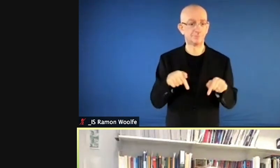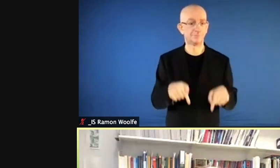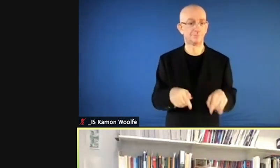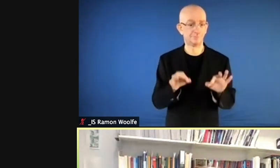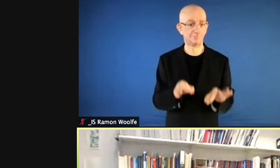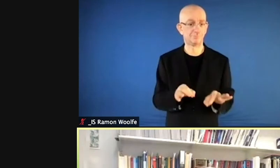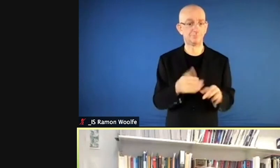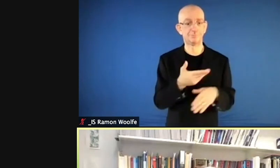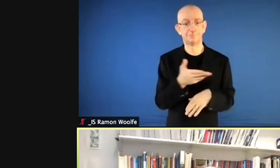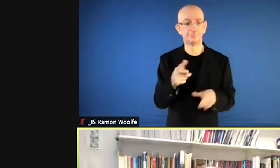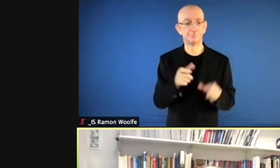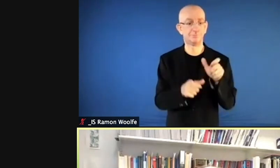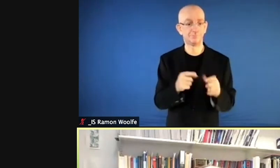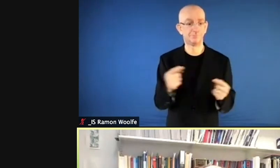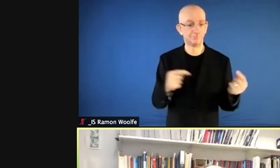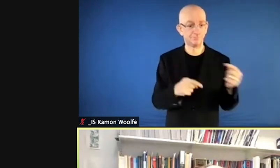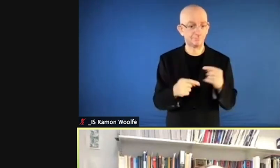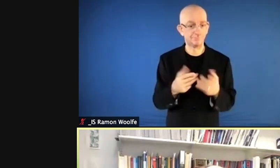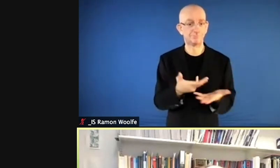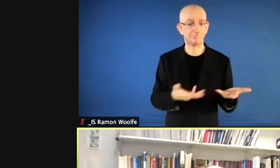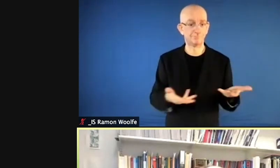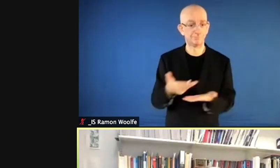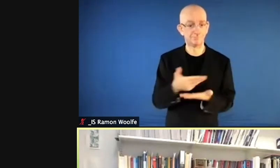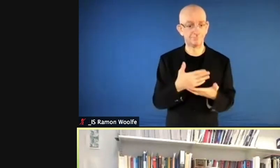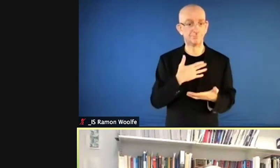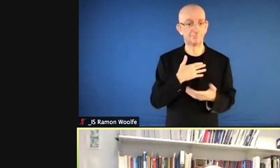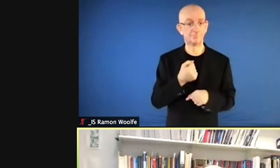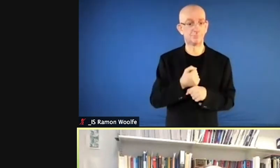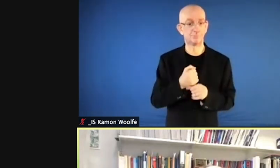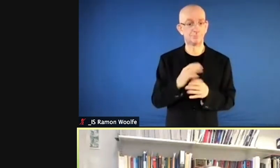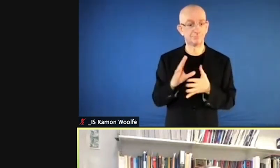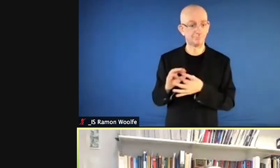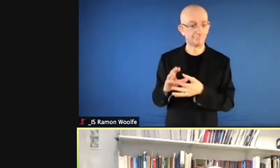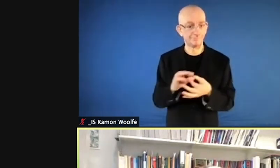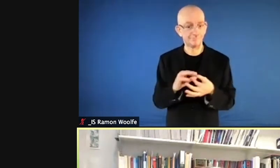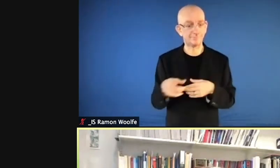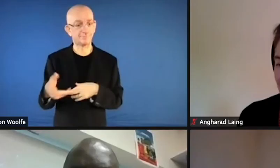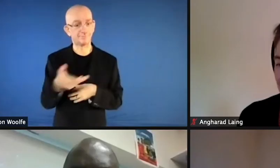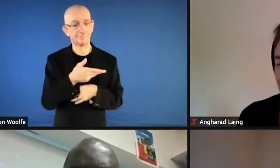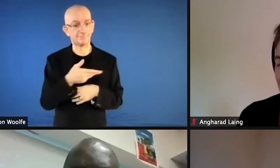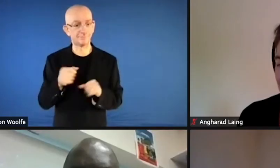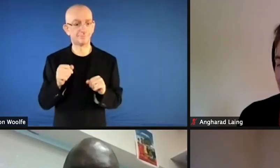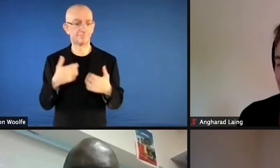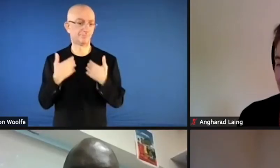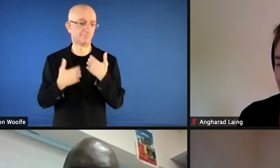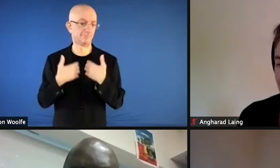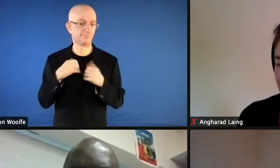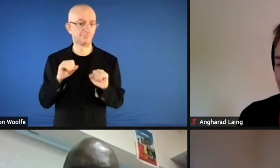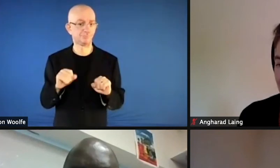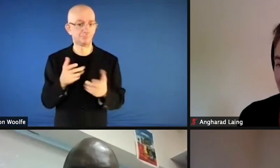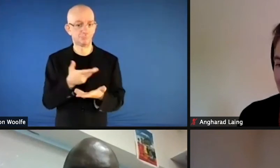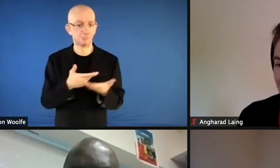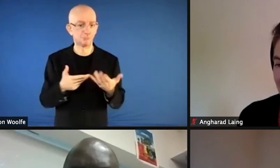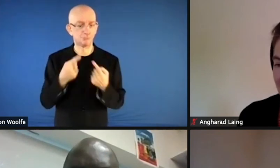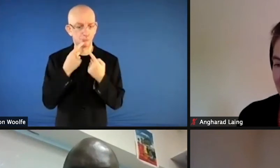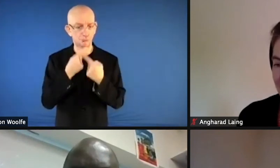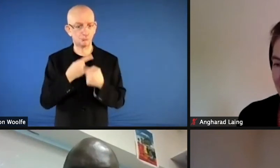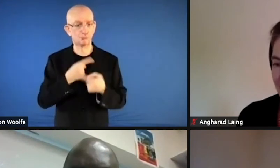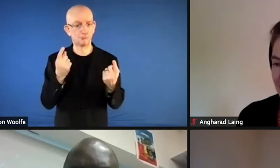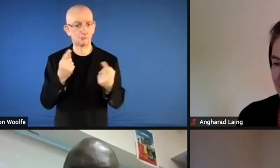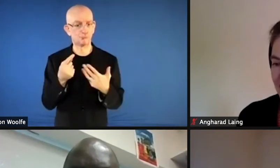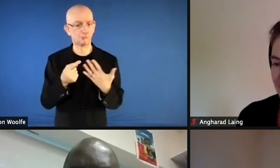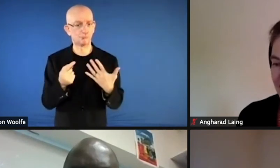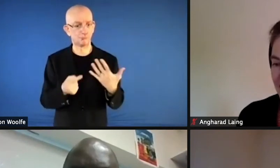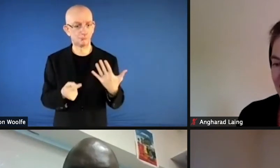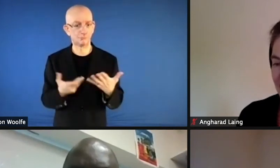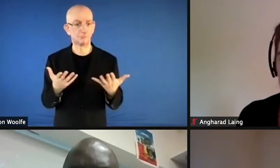panelists for making this a really interesting discussion. As chair of the Global Academic Interdisciplinary Network,